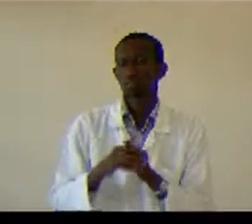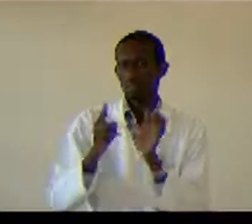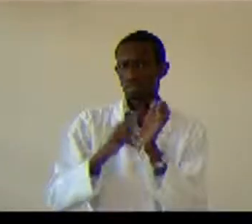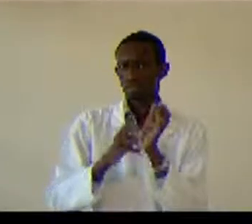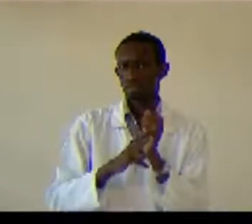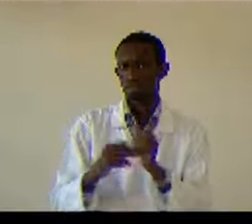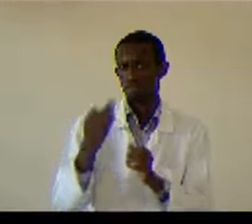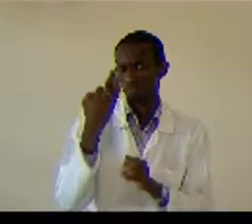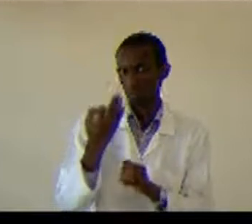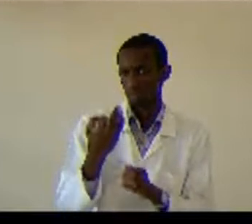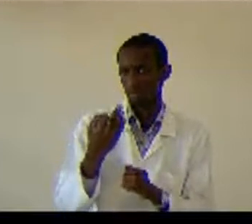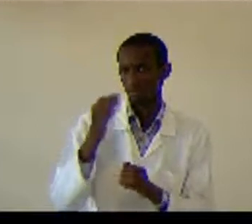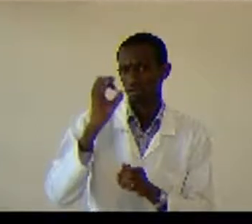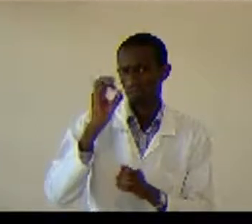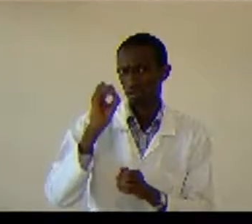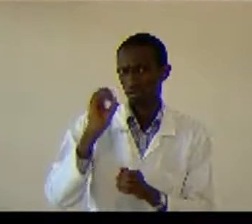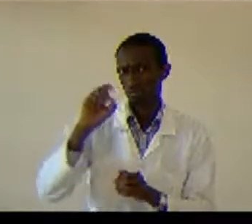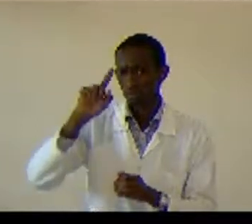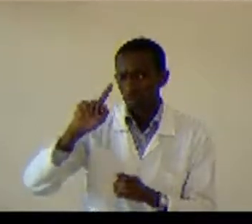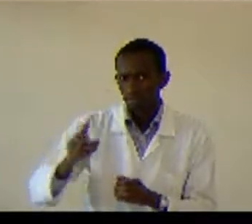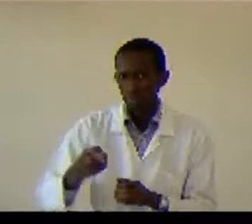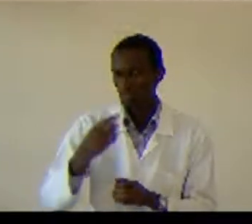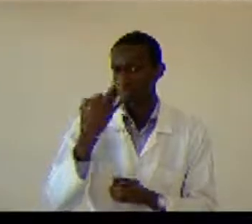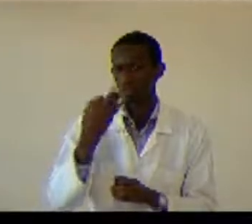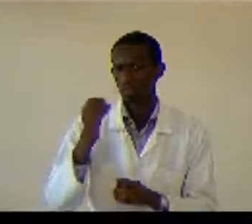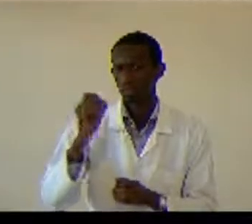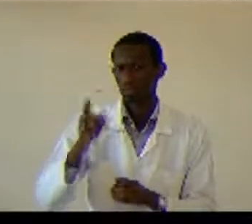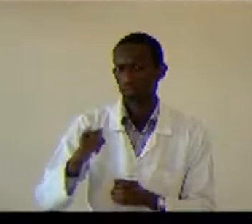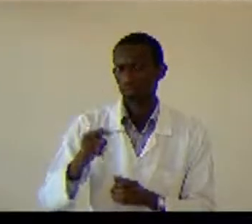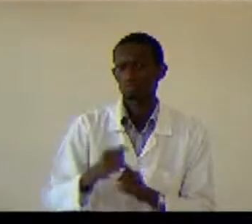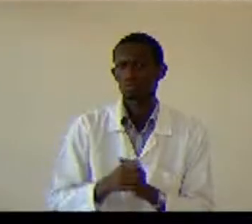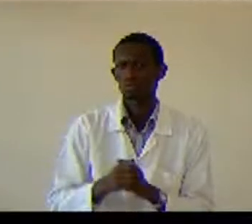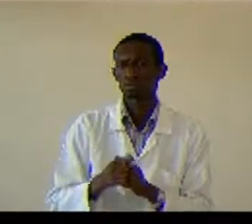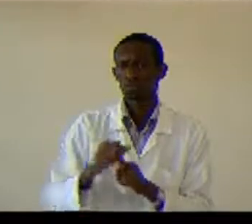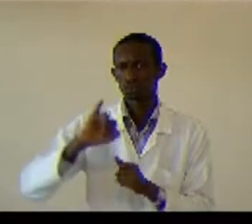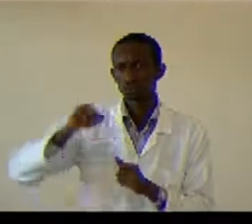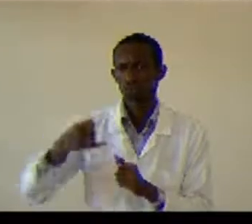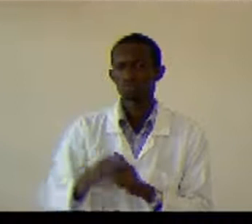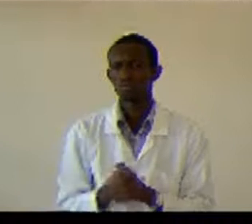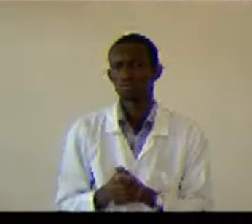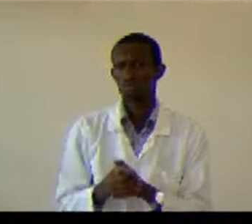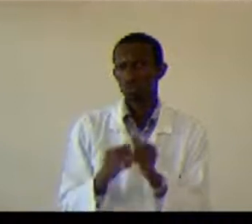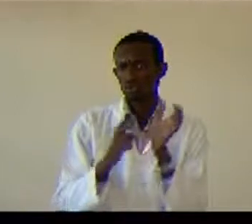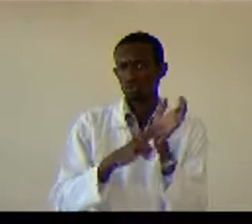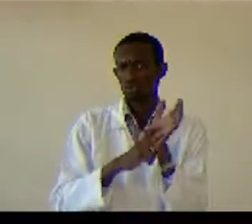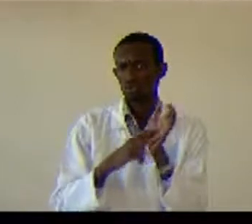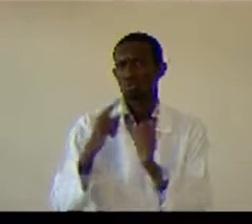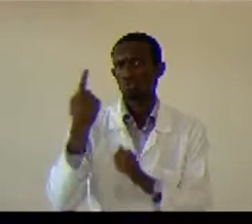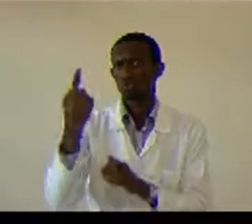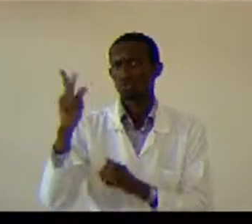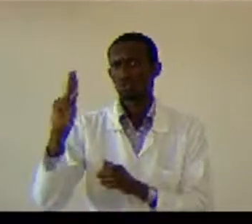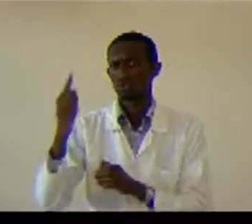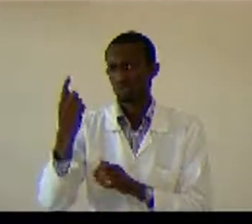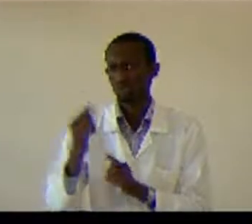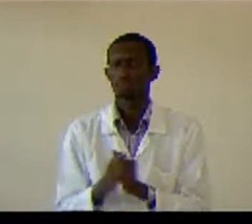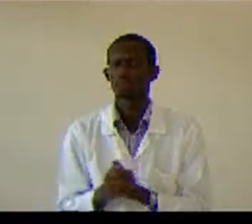330,000 joules per kilogram. Okay? We don't need to change anything. So what next do we do? We are going to